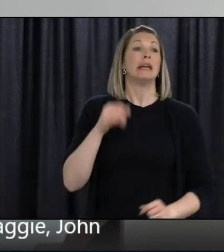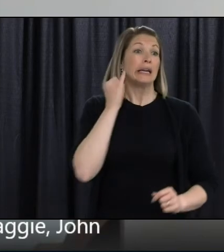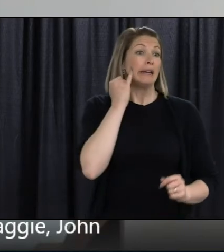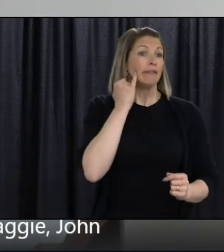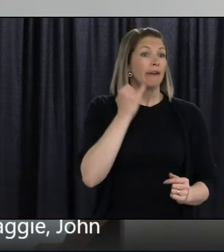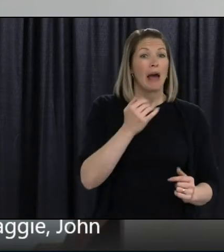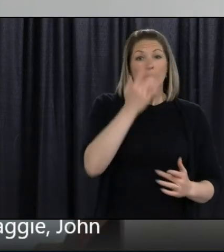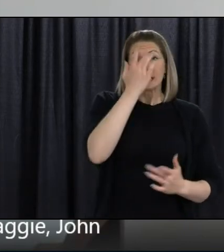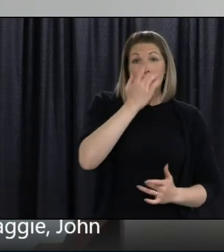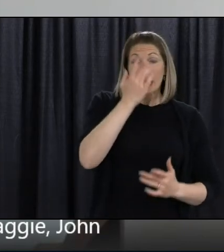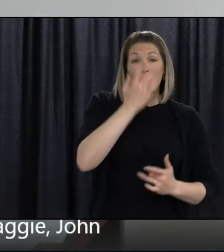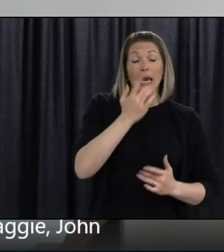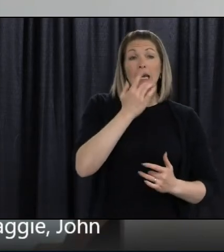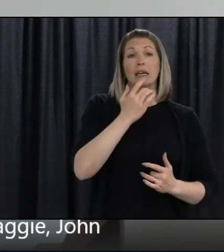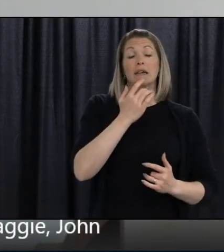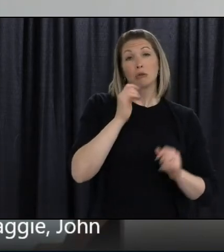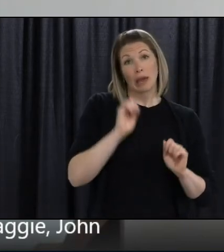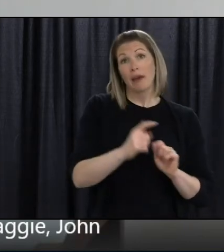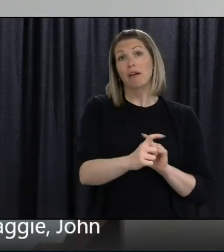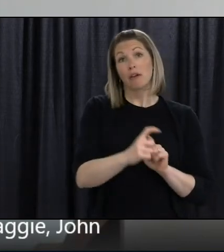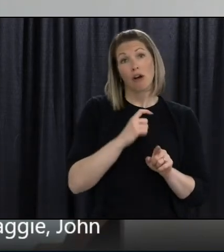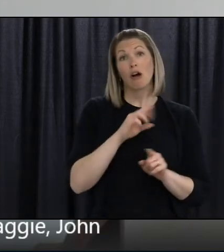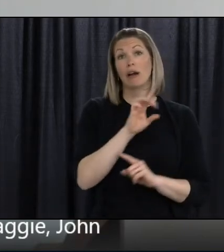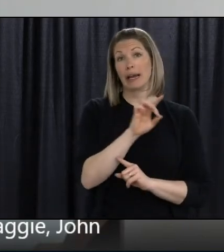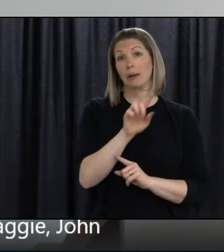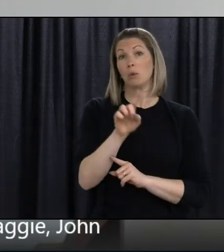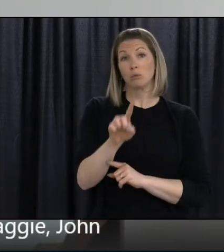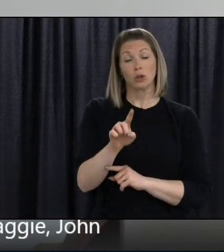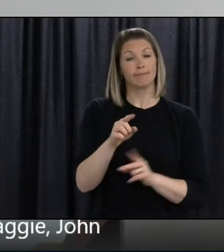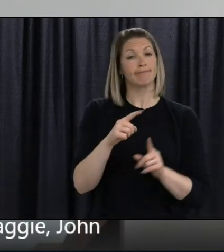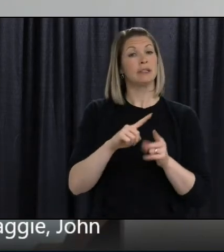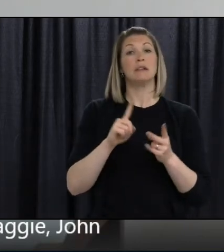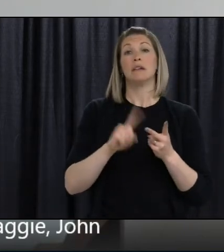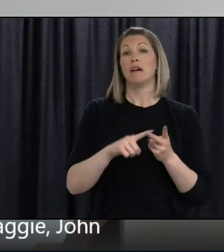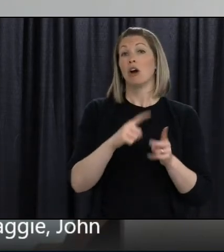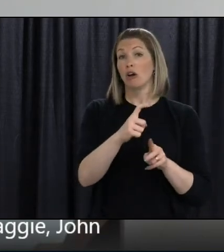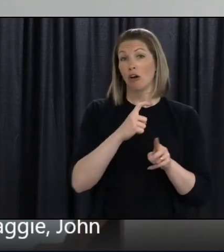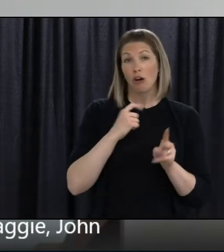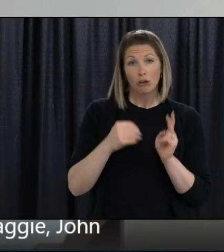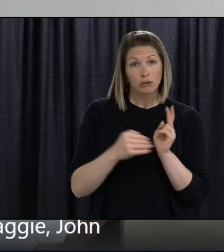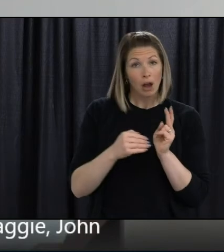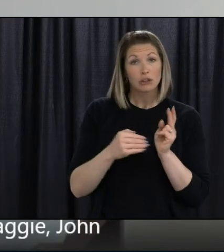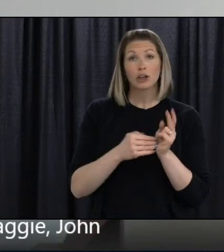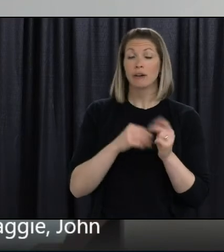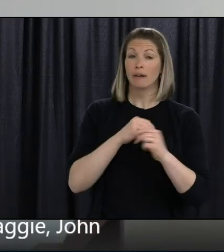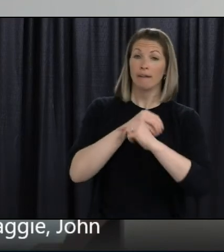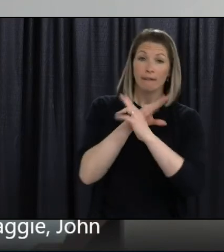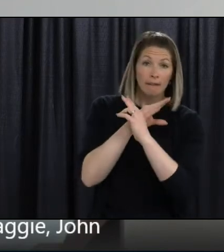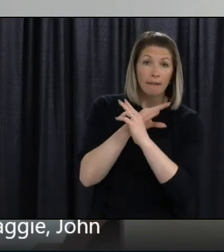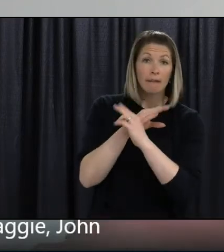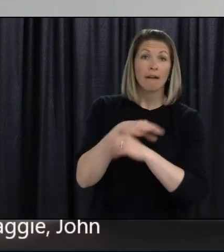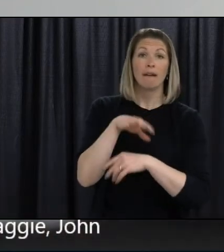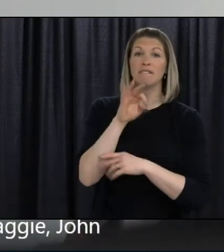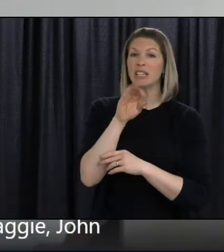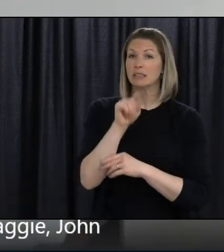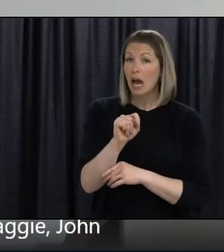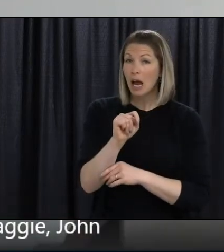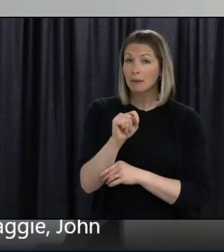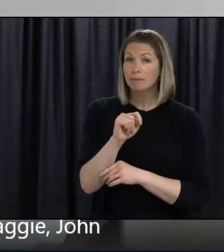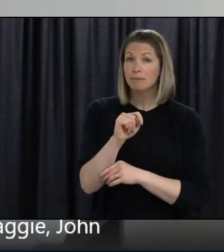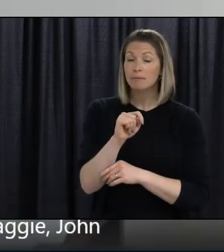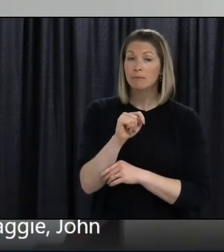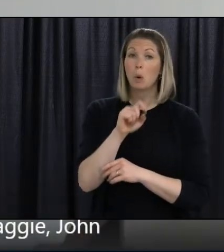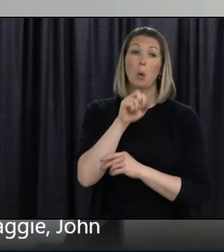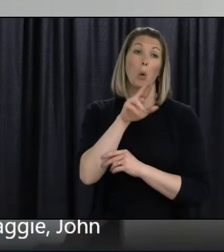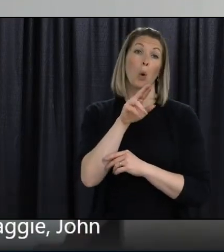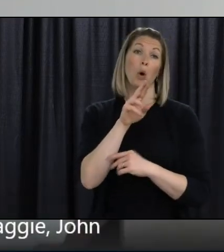Your regular healthcare providers are there virtually and in FaceTime and in